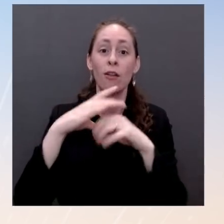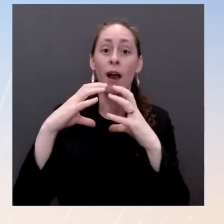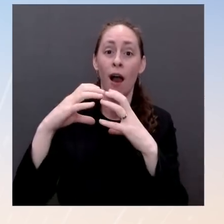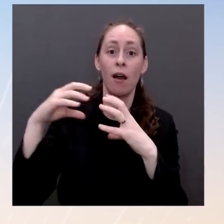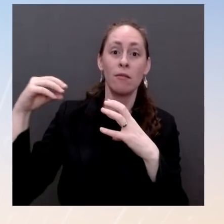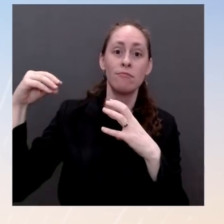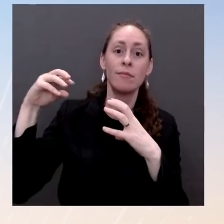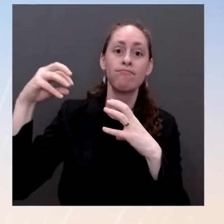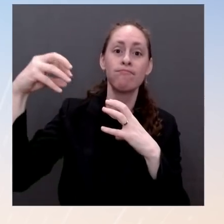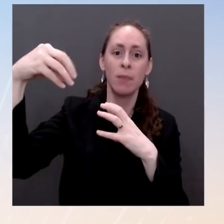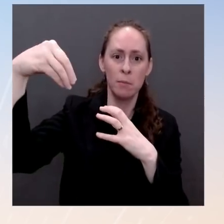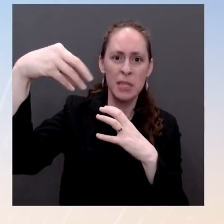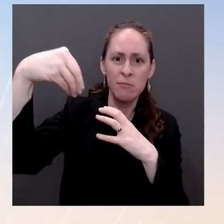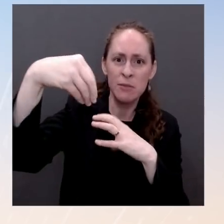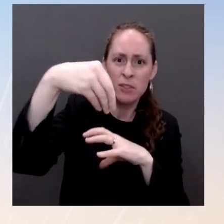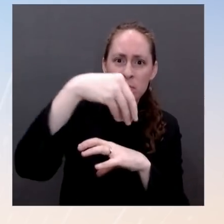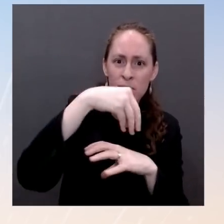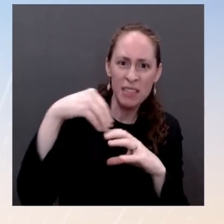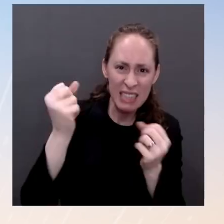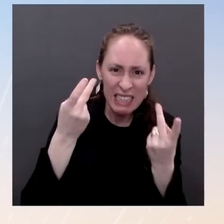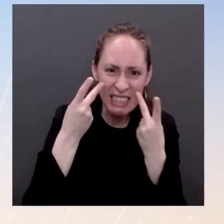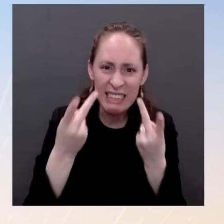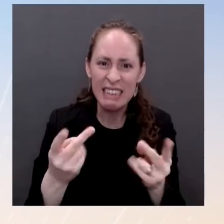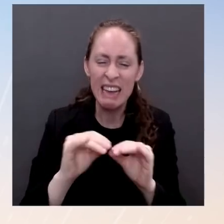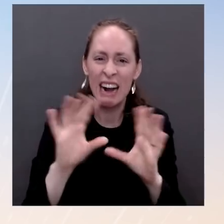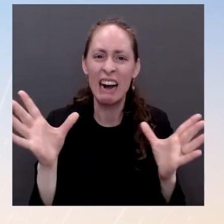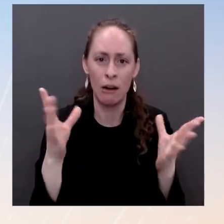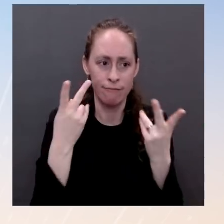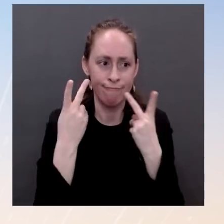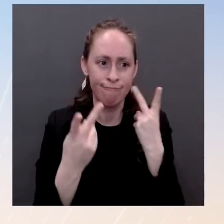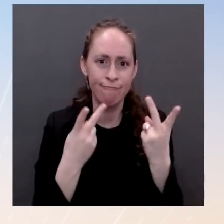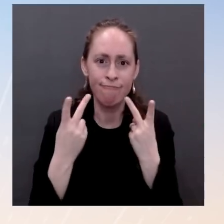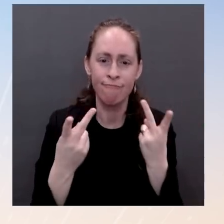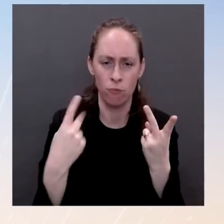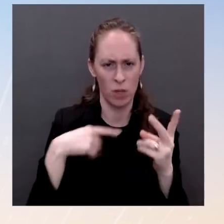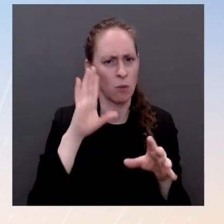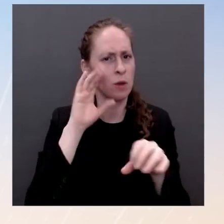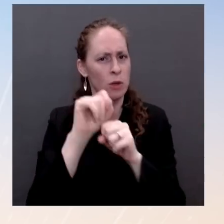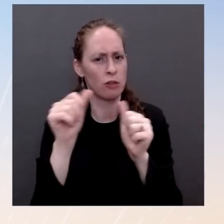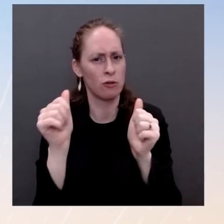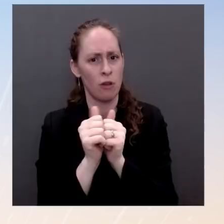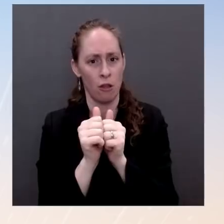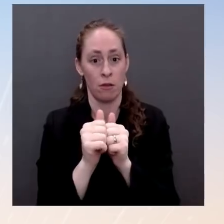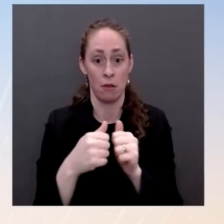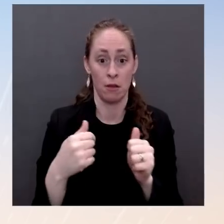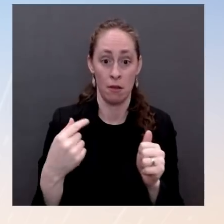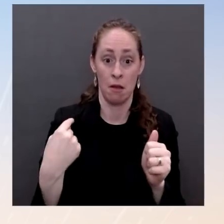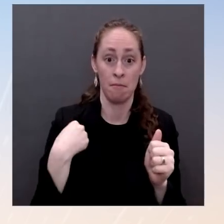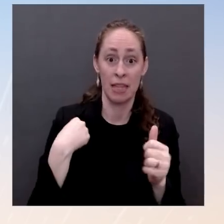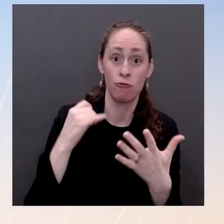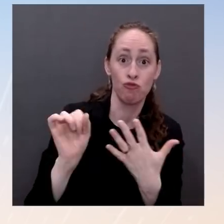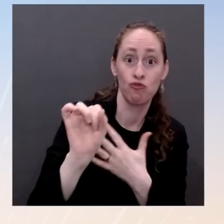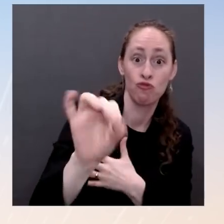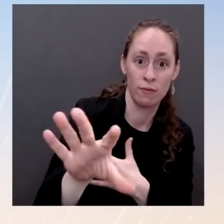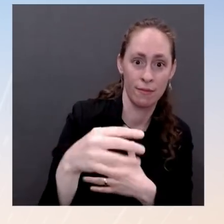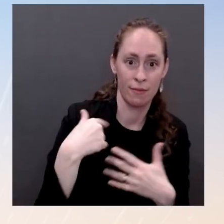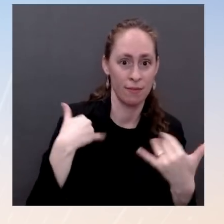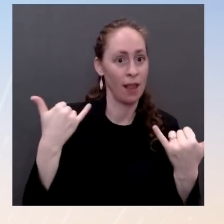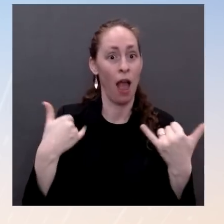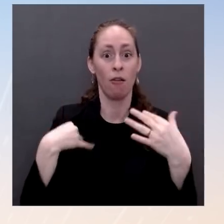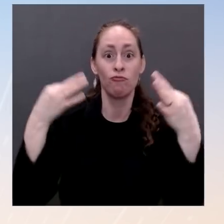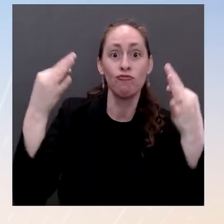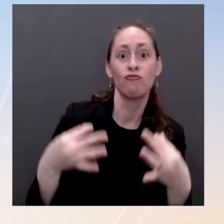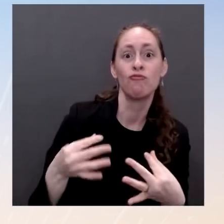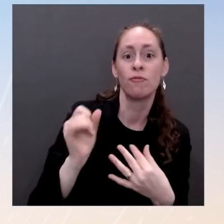So I'm not going to be in a position, nor would I expect the Defense Department would be to give you a troop number, but I think